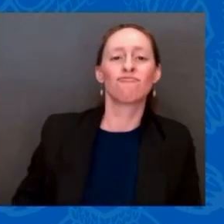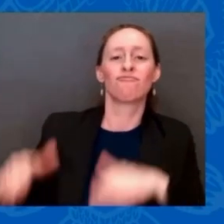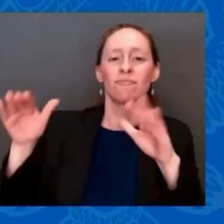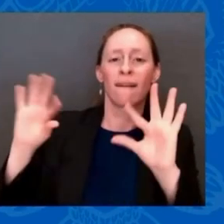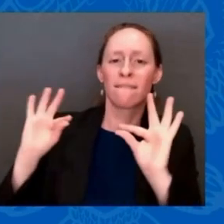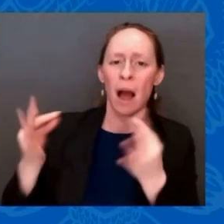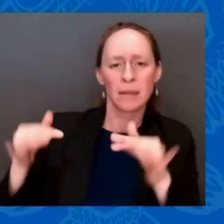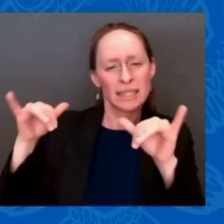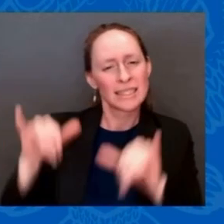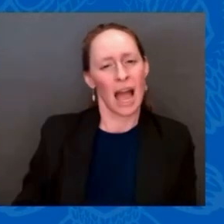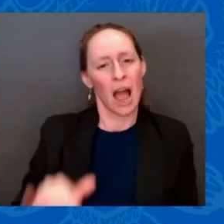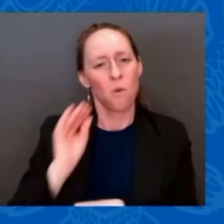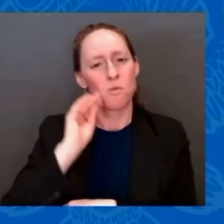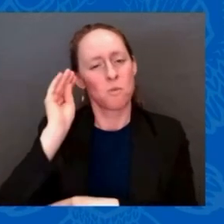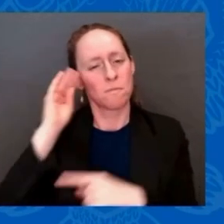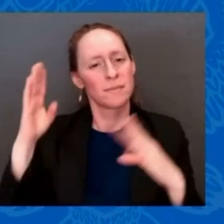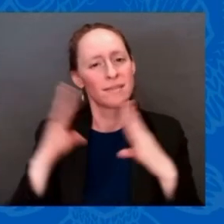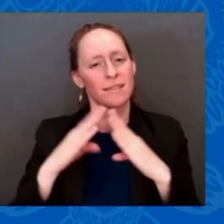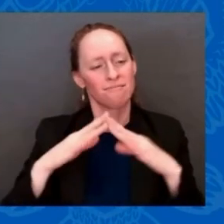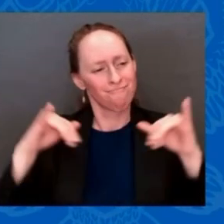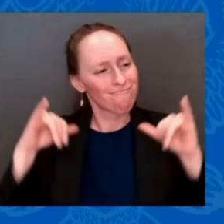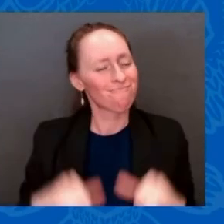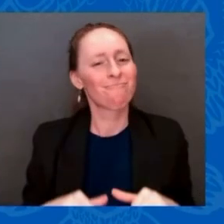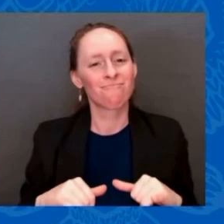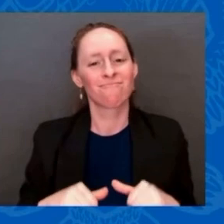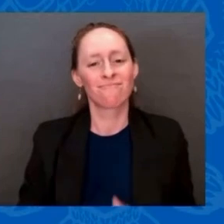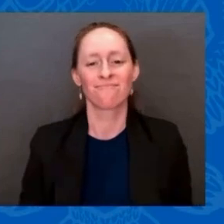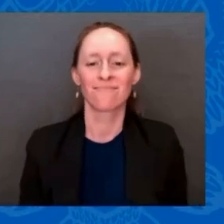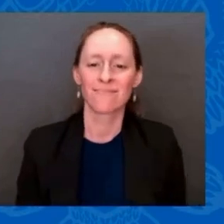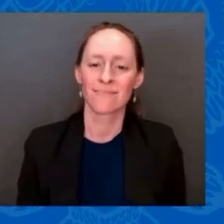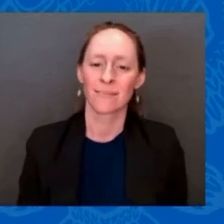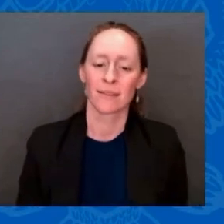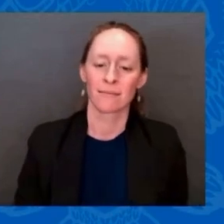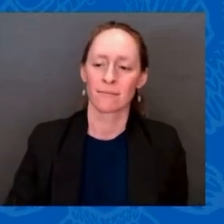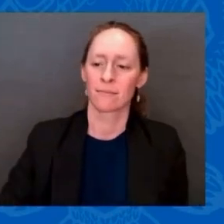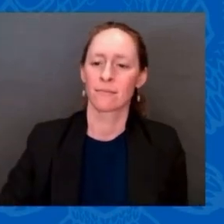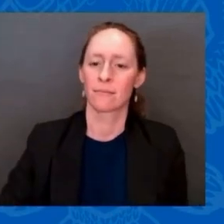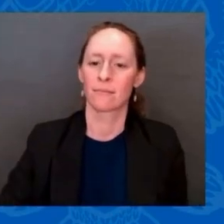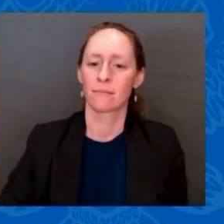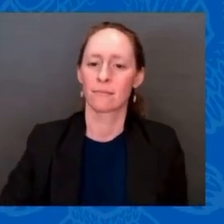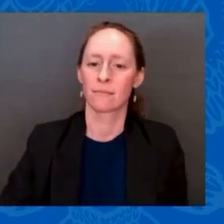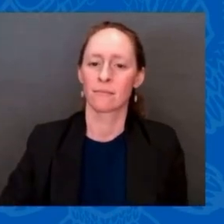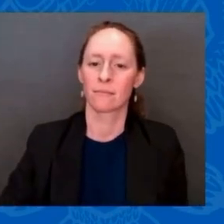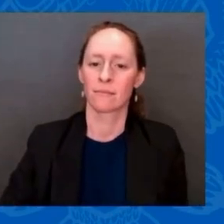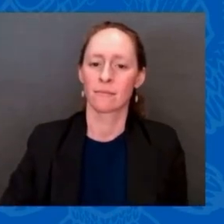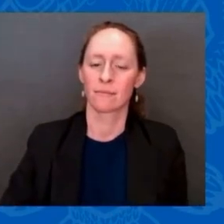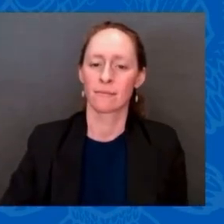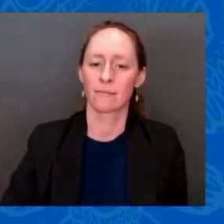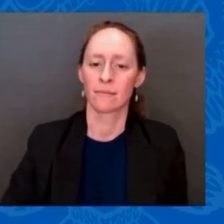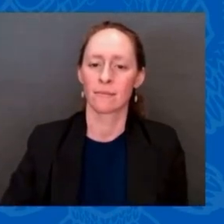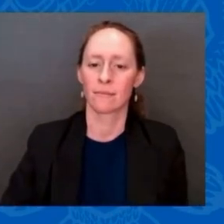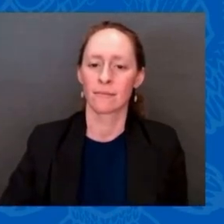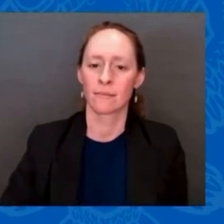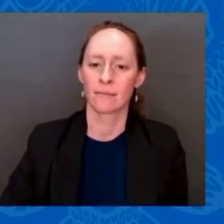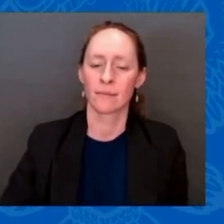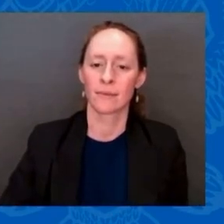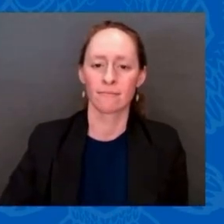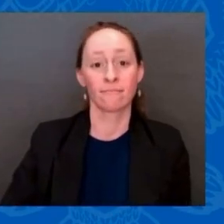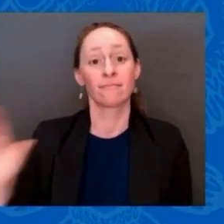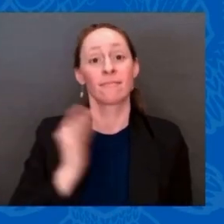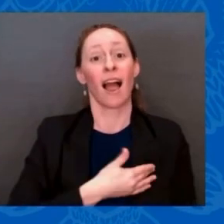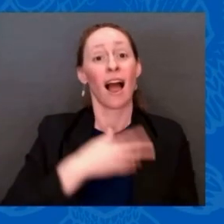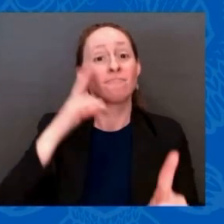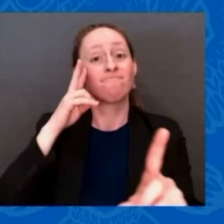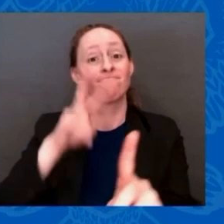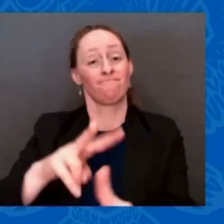dream that we have now, that philosophy. But there's new and will. It's going to help, and I think it's going to help lessen the division in this country